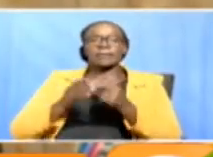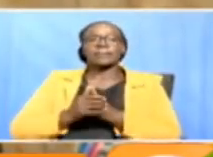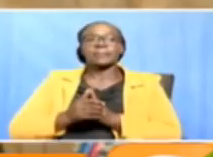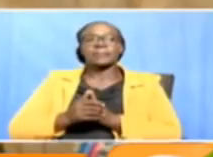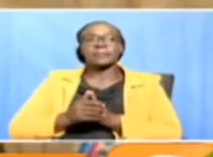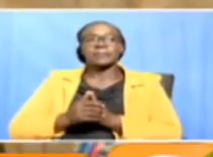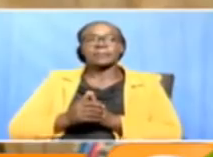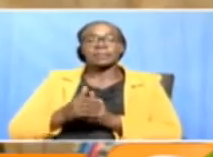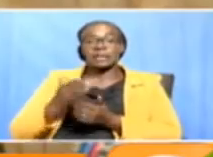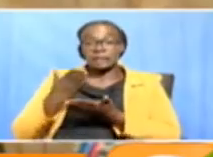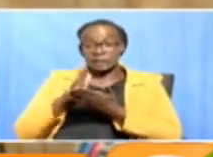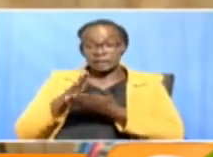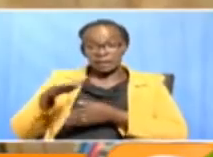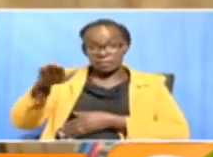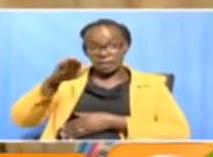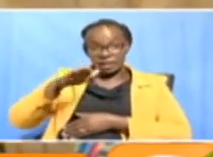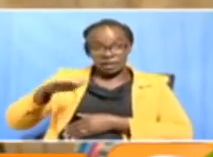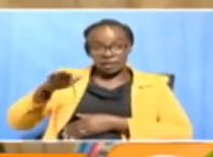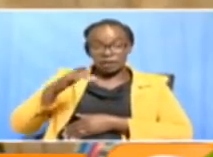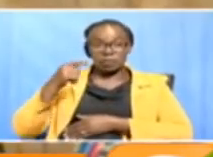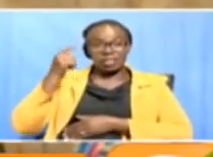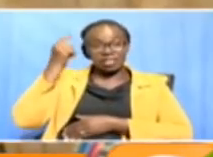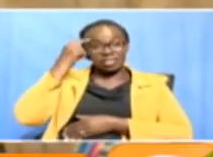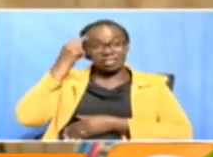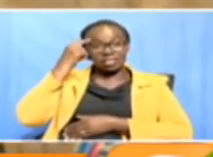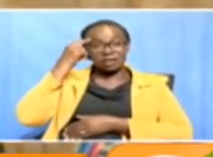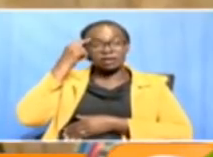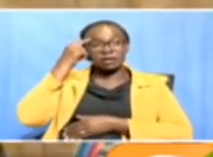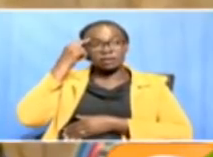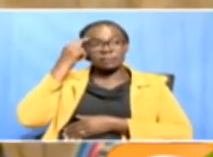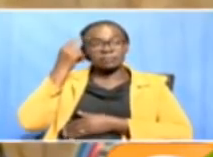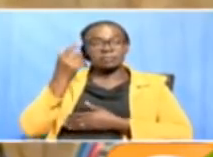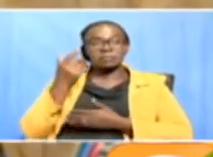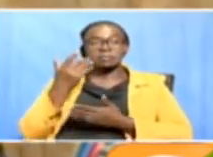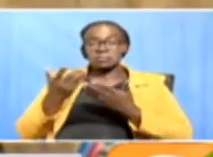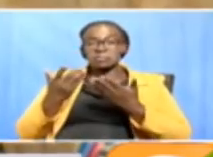There are some areas where we think